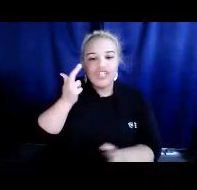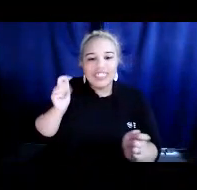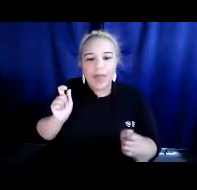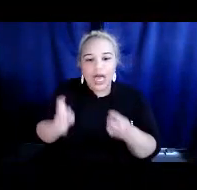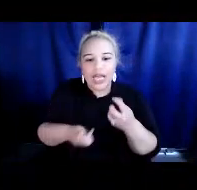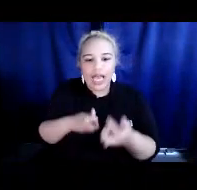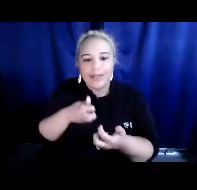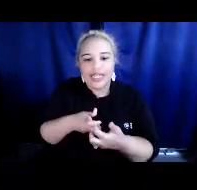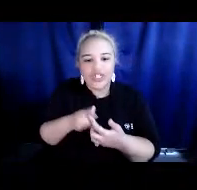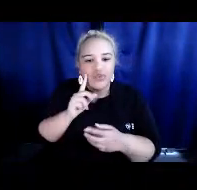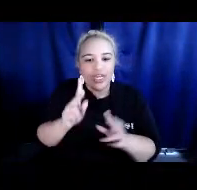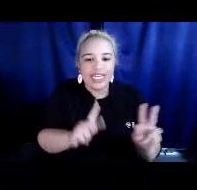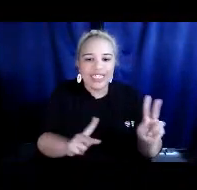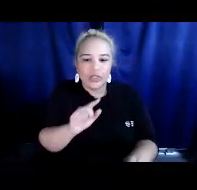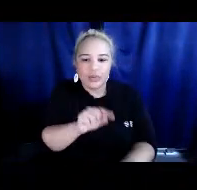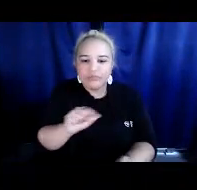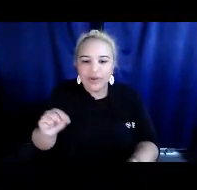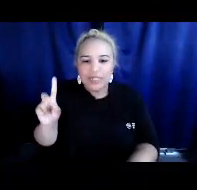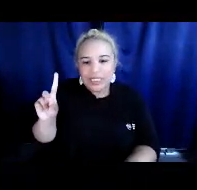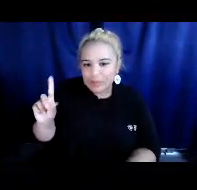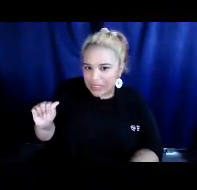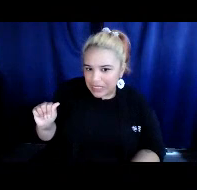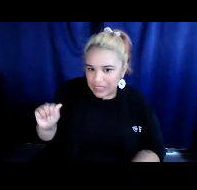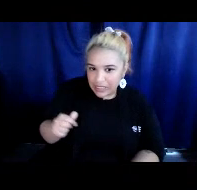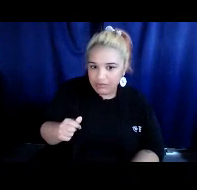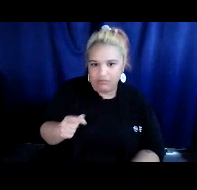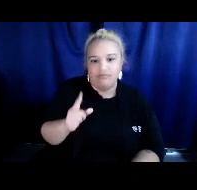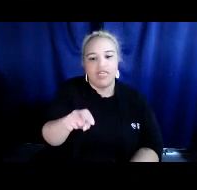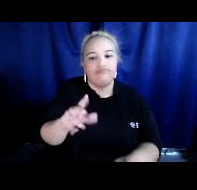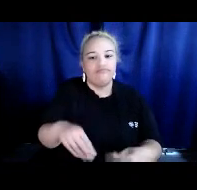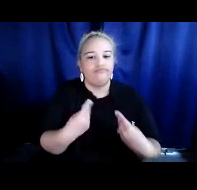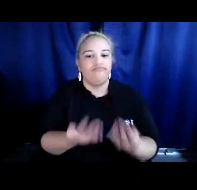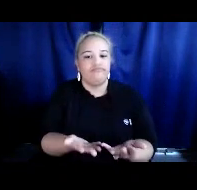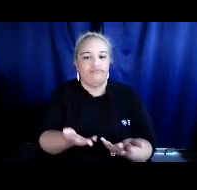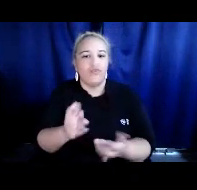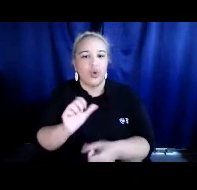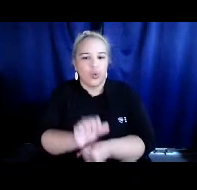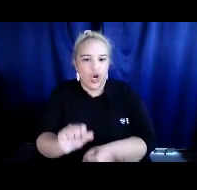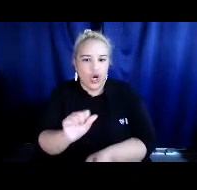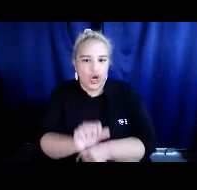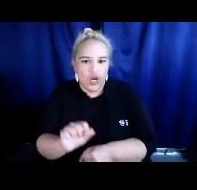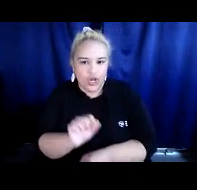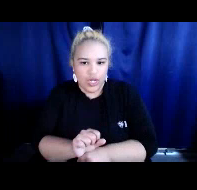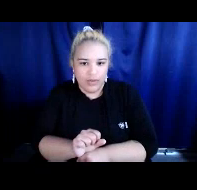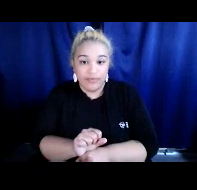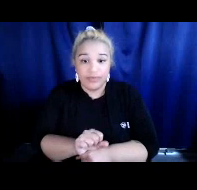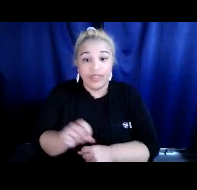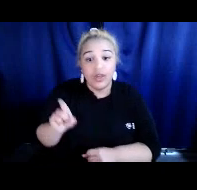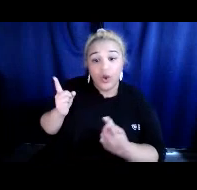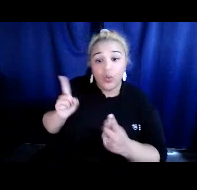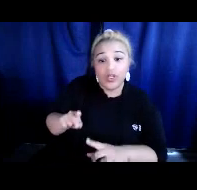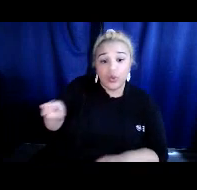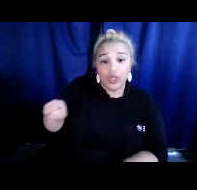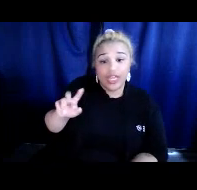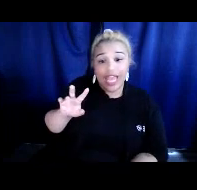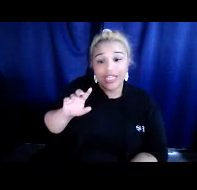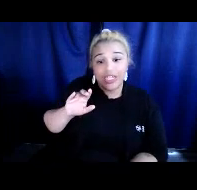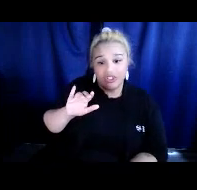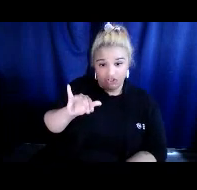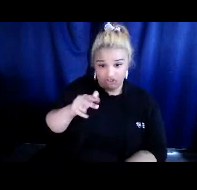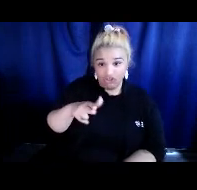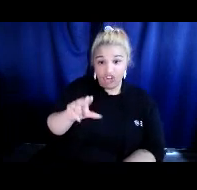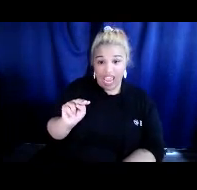sensory needs. The first would be smell sensitivity. This would be for like environments like restaurants or retail shops that